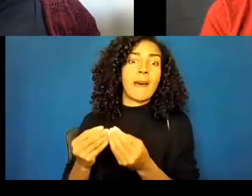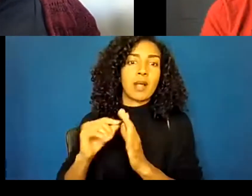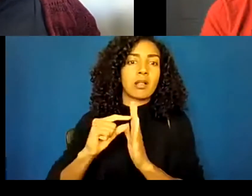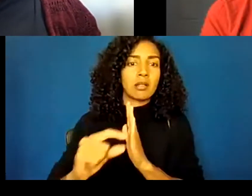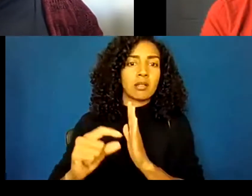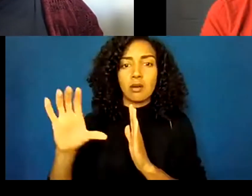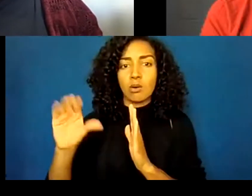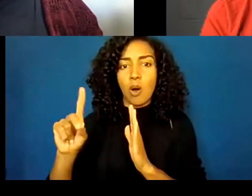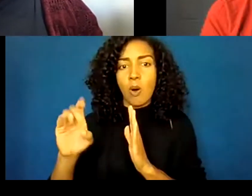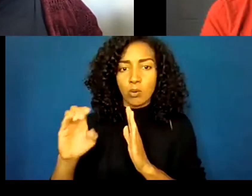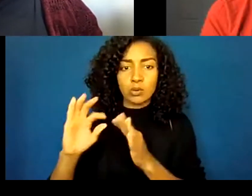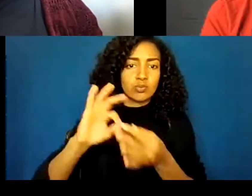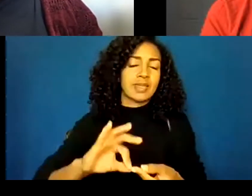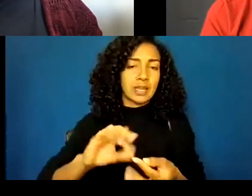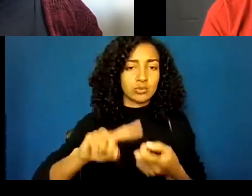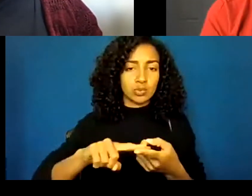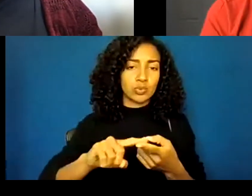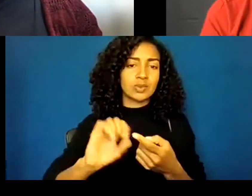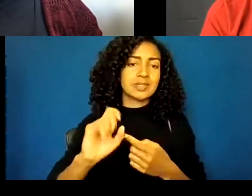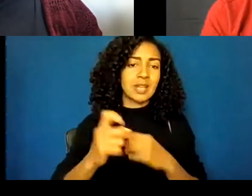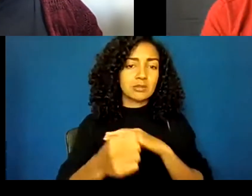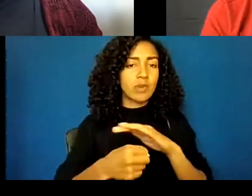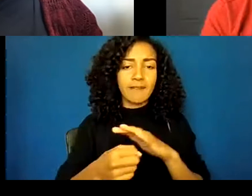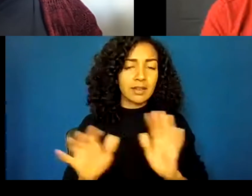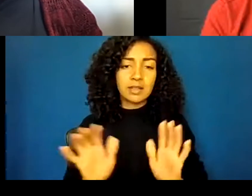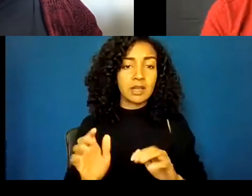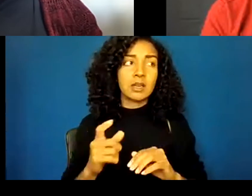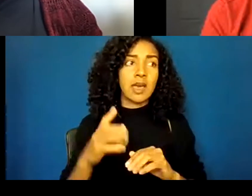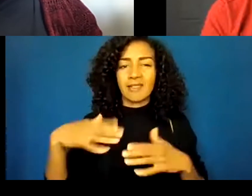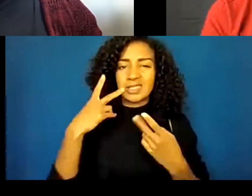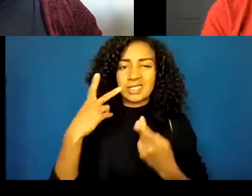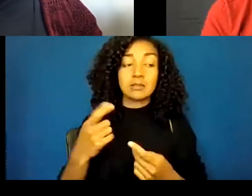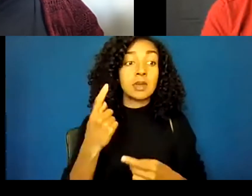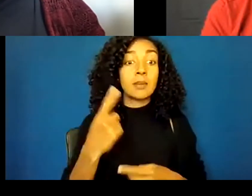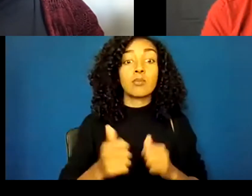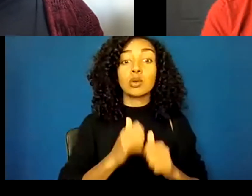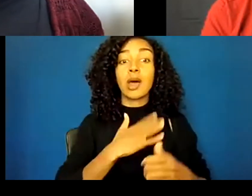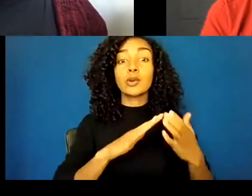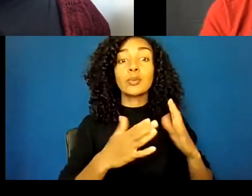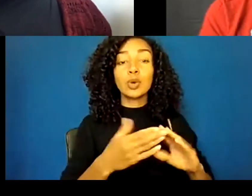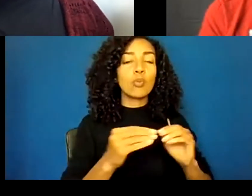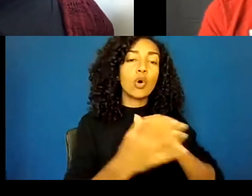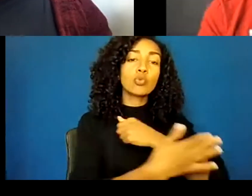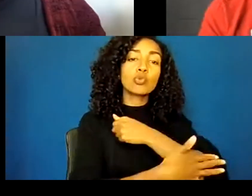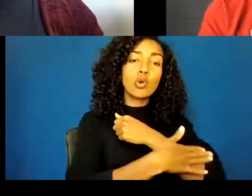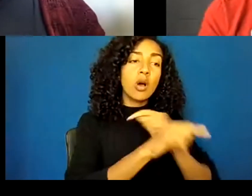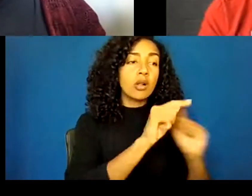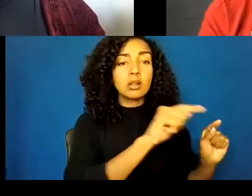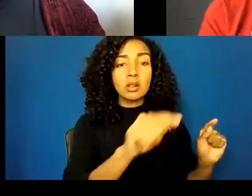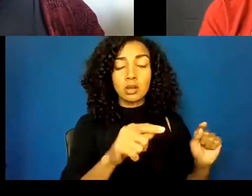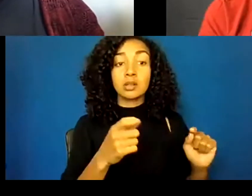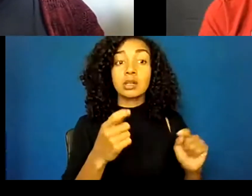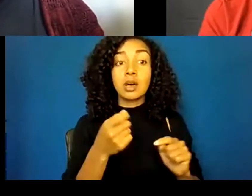codes. Most of our communities are rural. We do have a few that are on